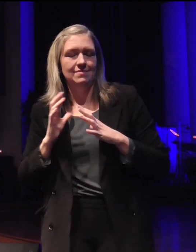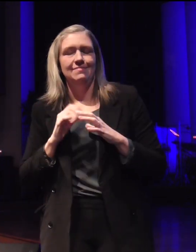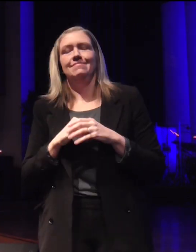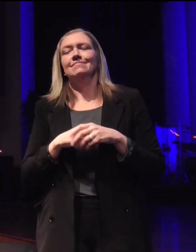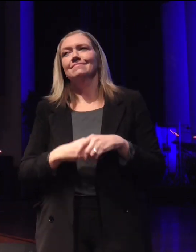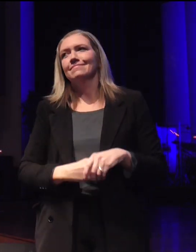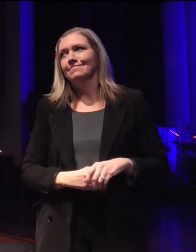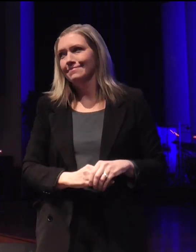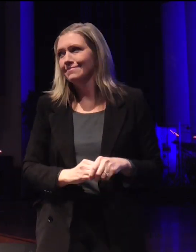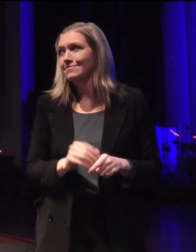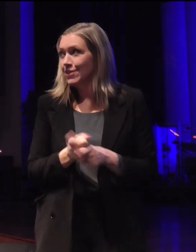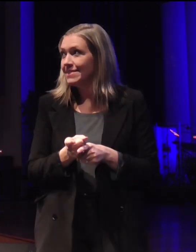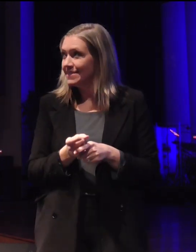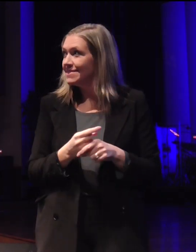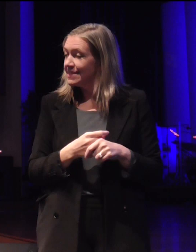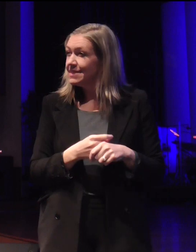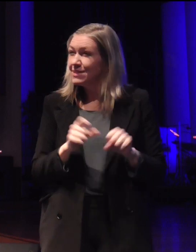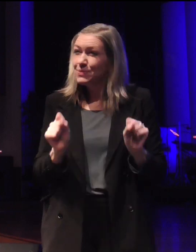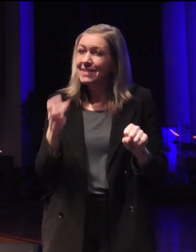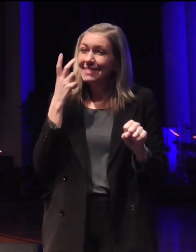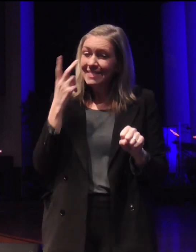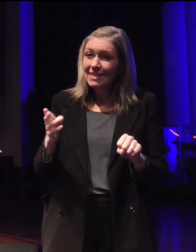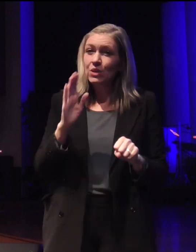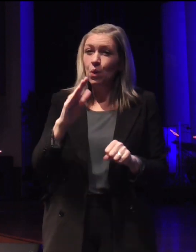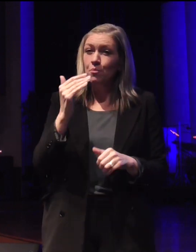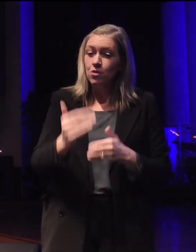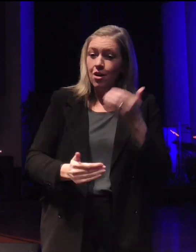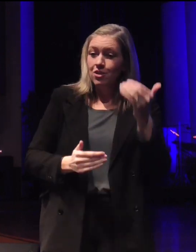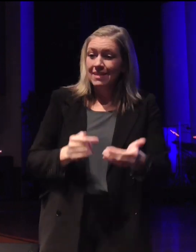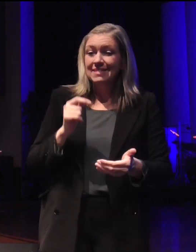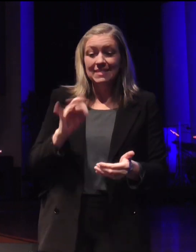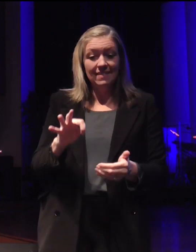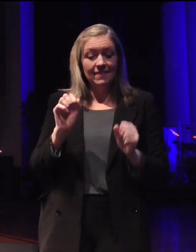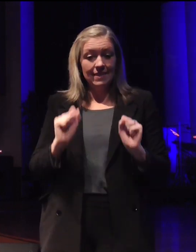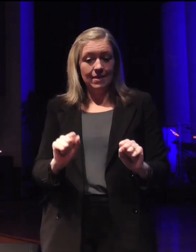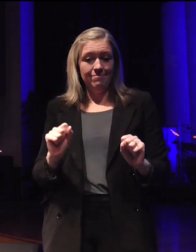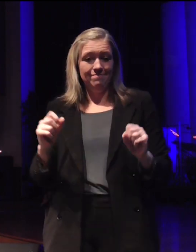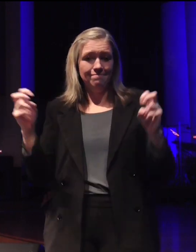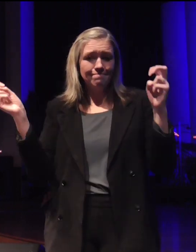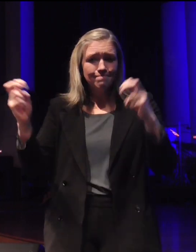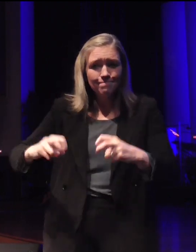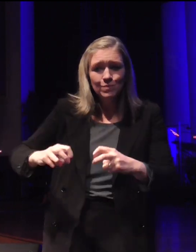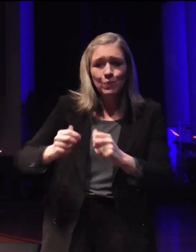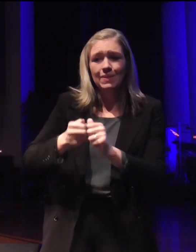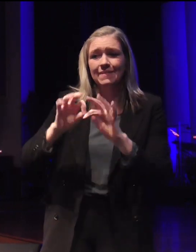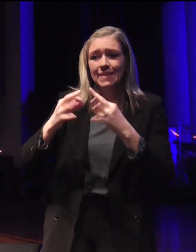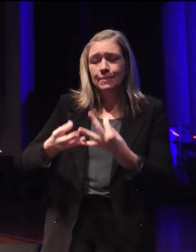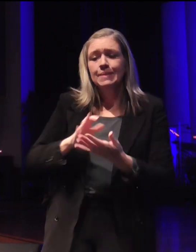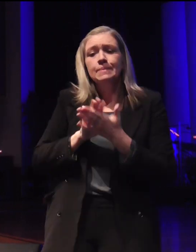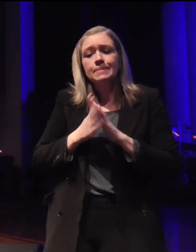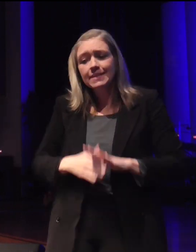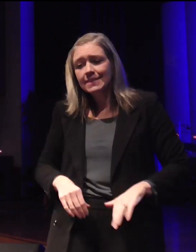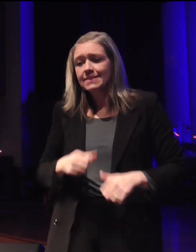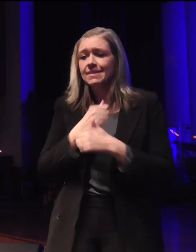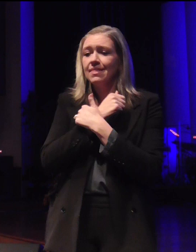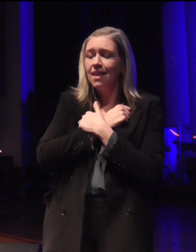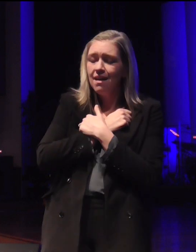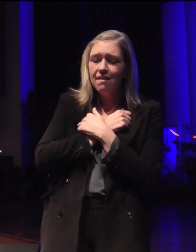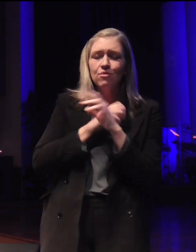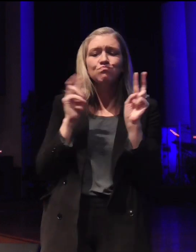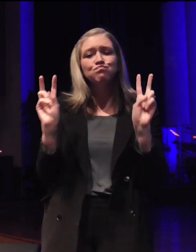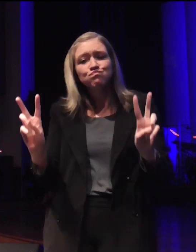Right? And you can see your progress. If I can be there in peace and love, that shows me how much